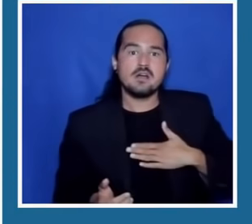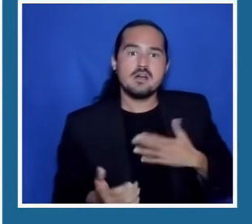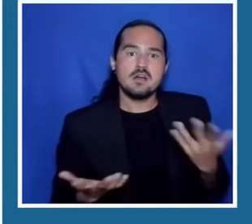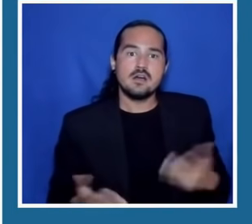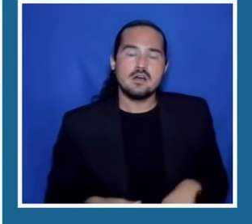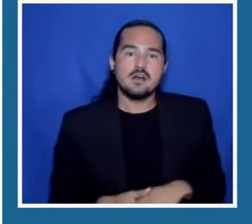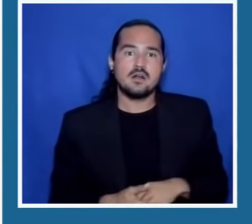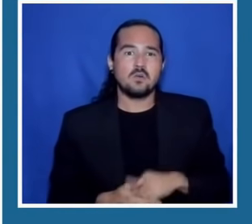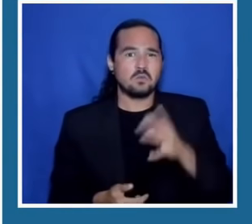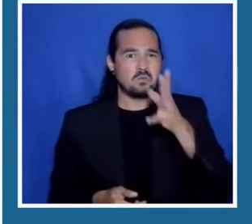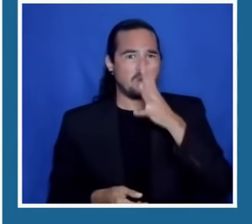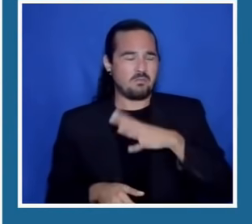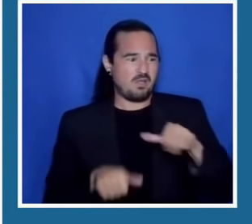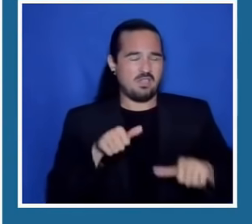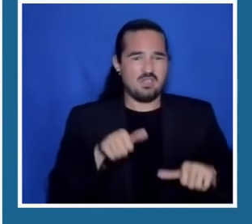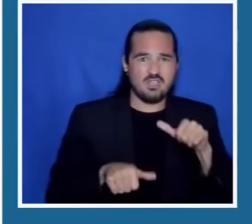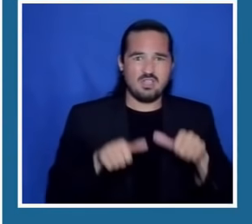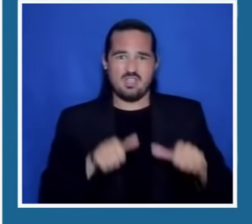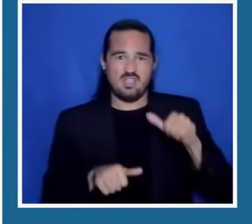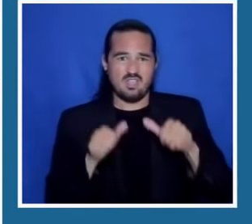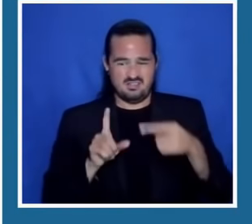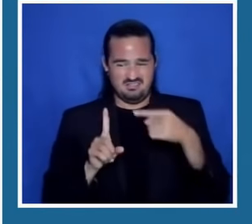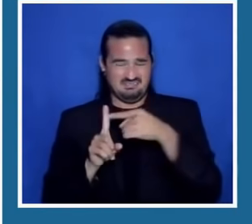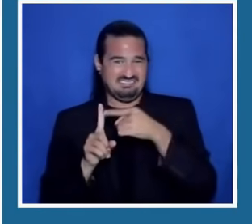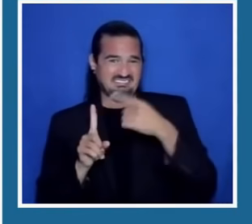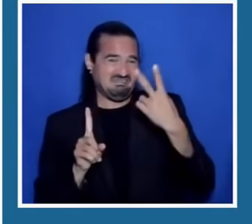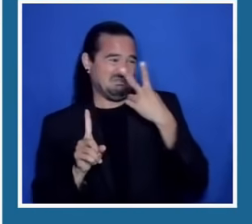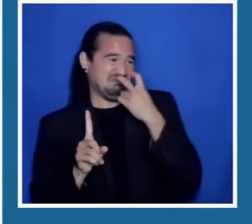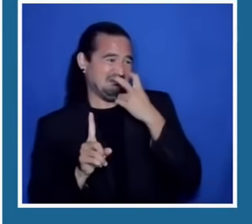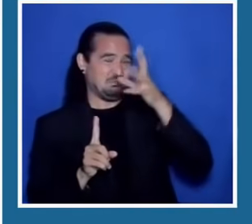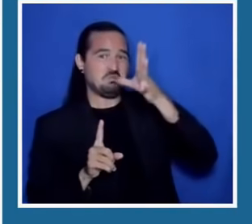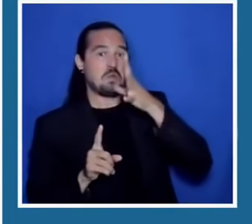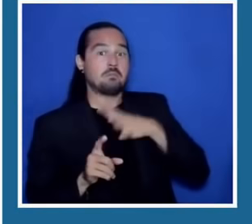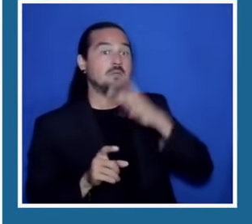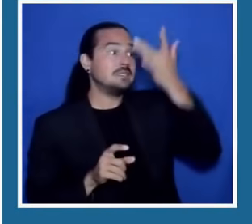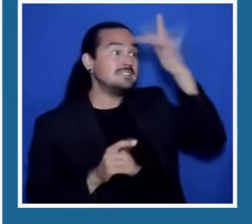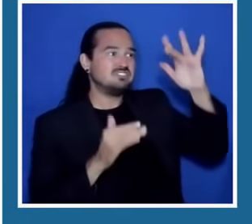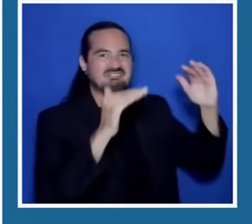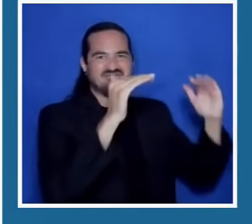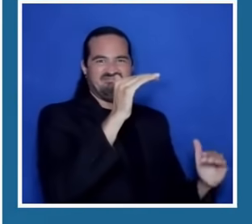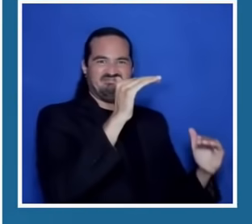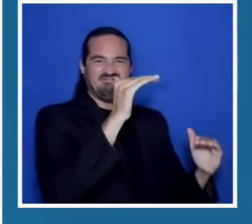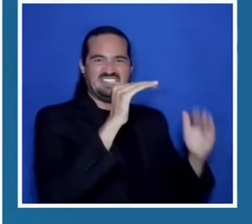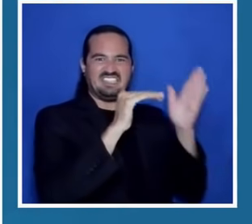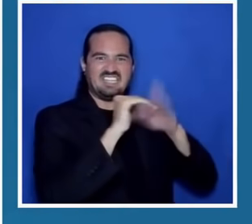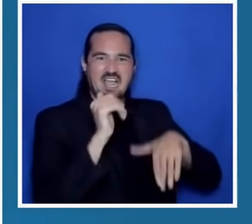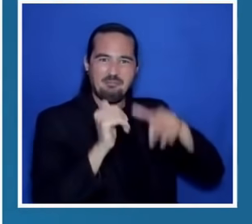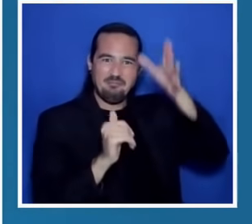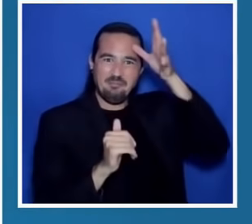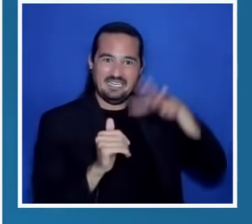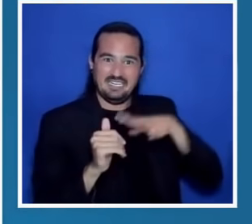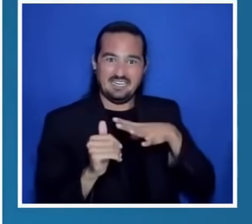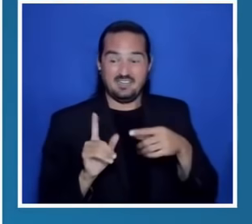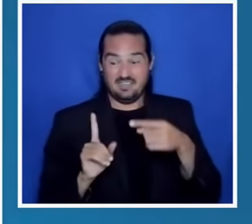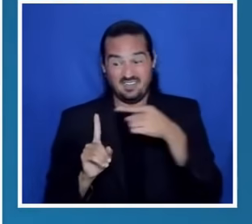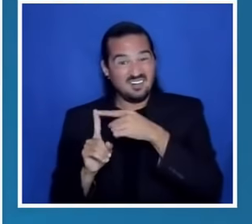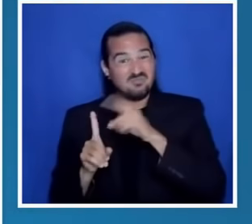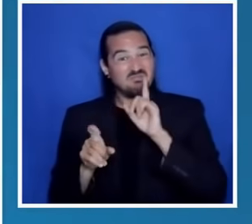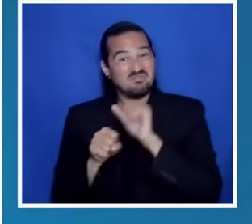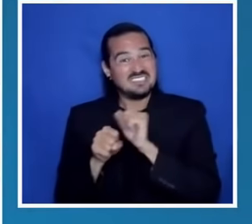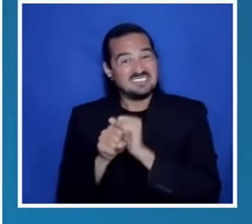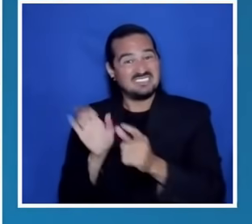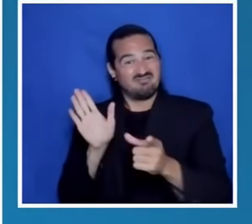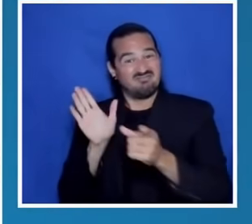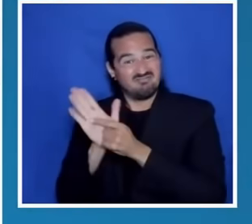He actually wrote an op-ed saying women aren't as smart in politics and civics and issues of economics. Tell